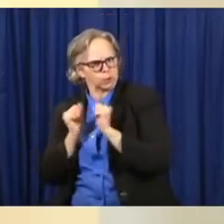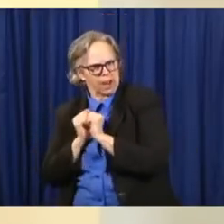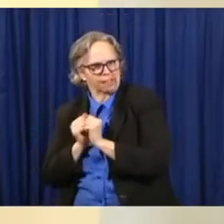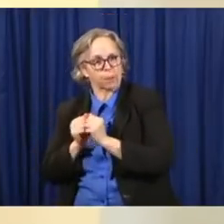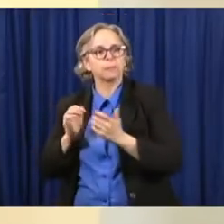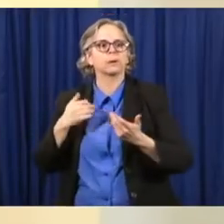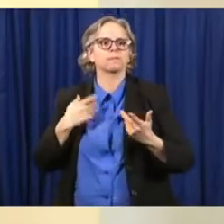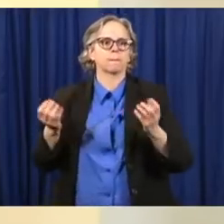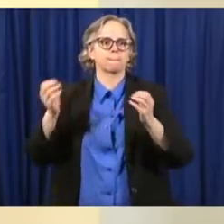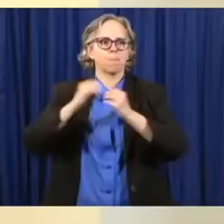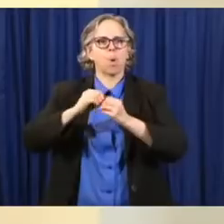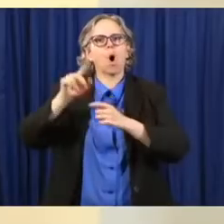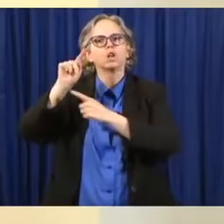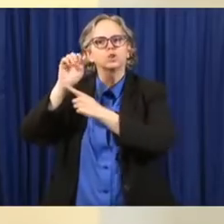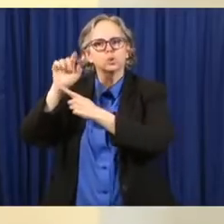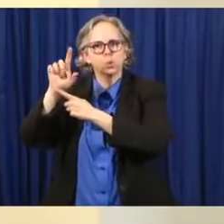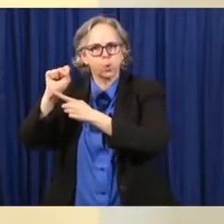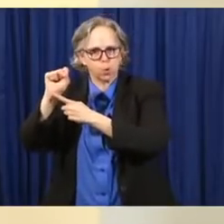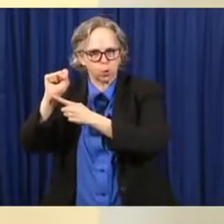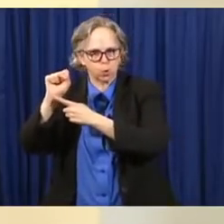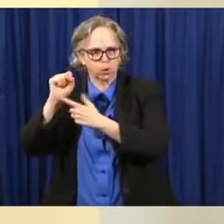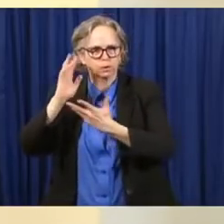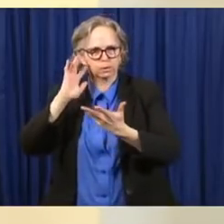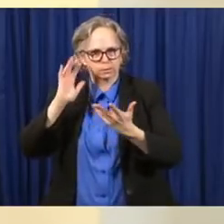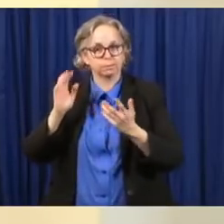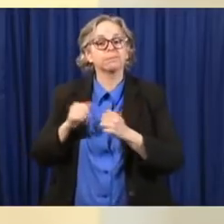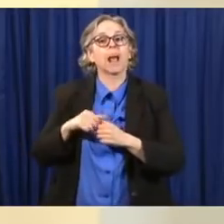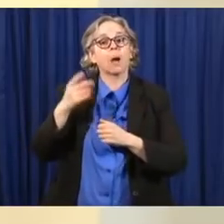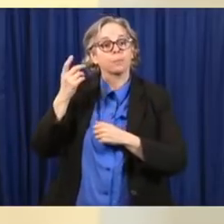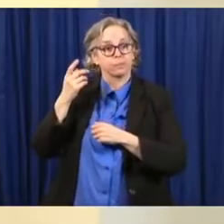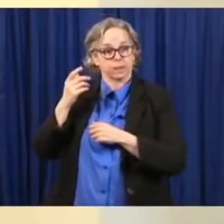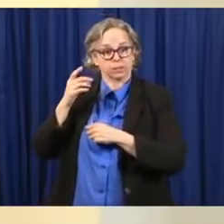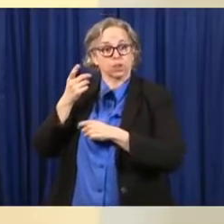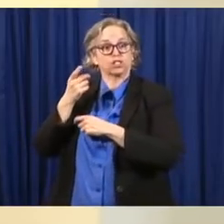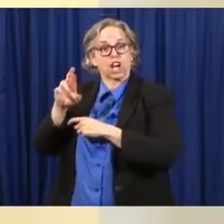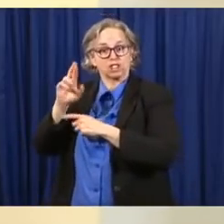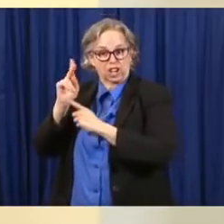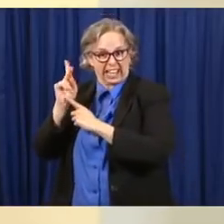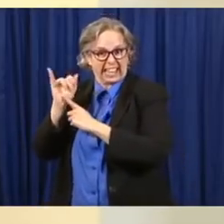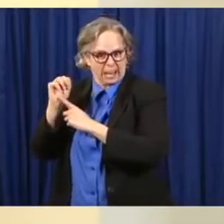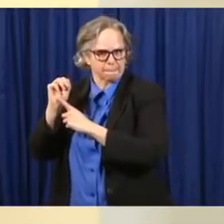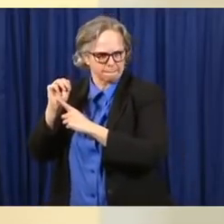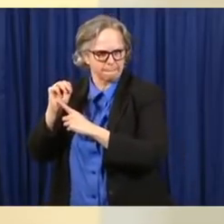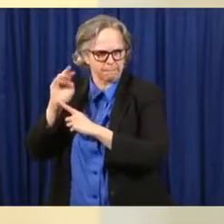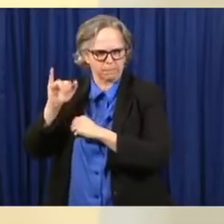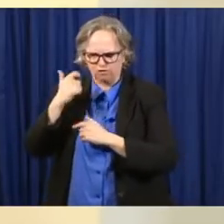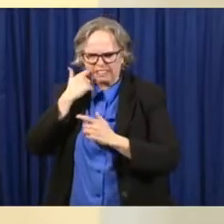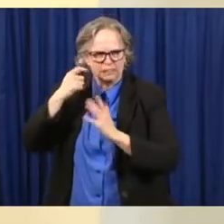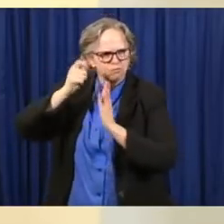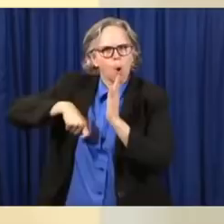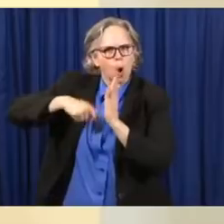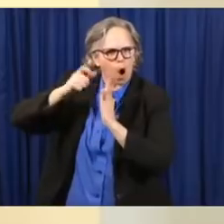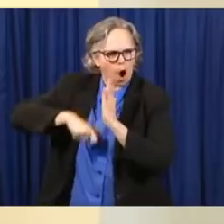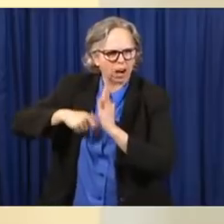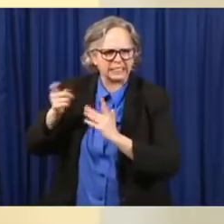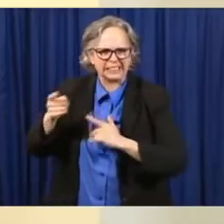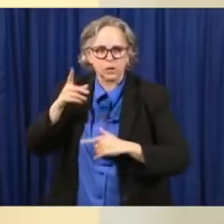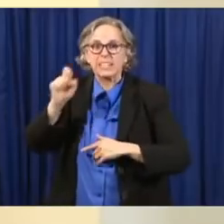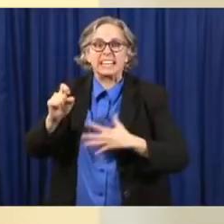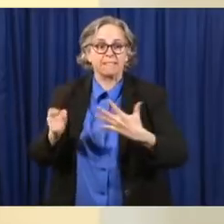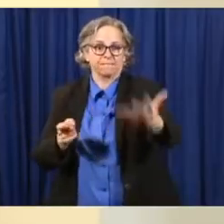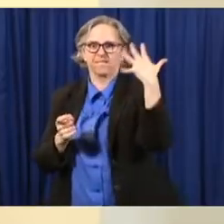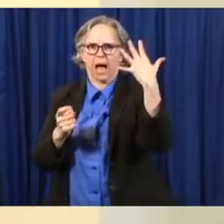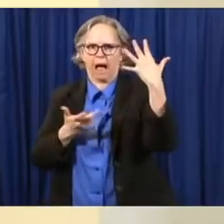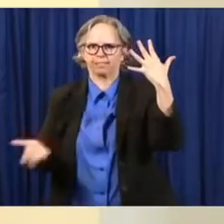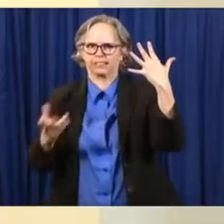in an article that published recently that you need 5 things to work your way forward. We all know that we're going to need to live